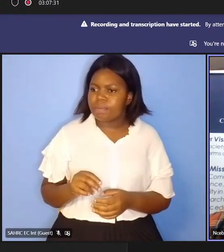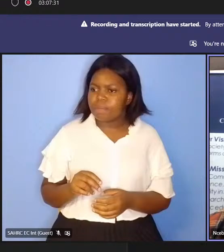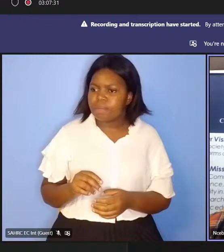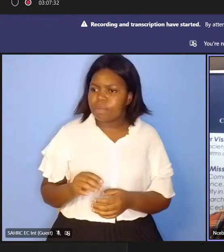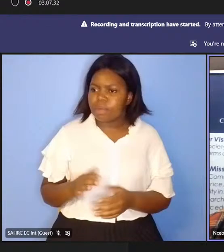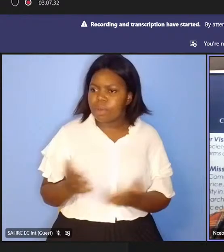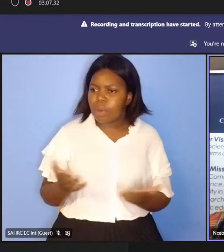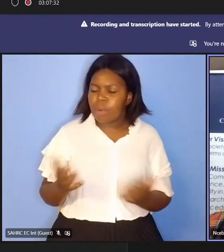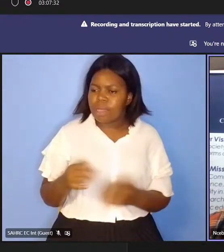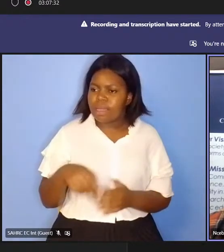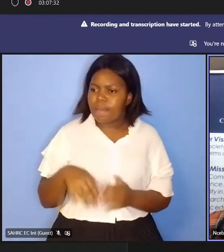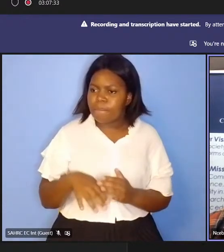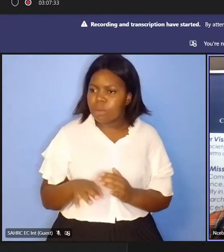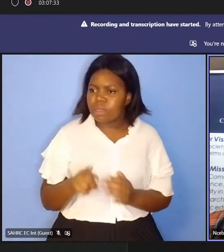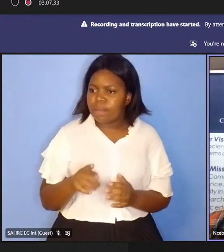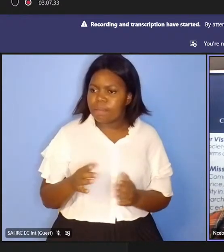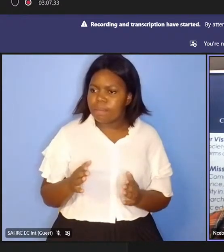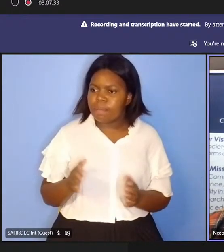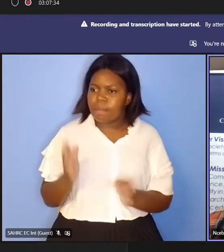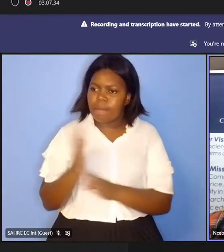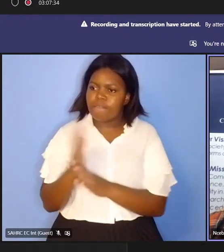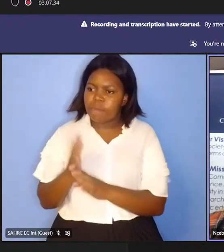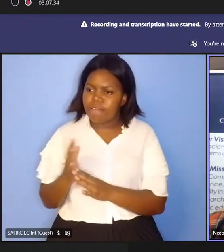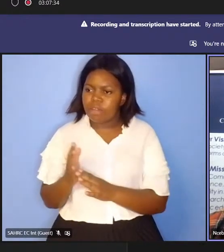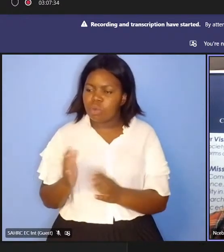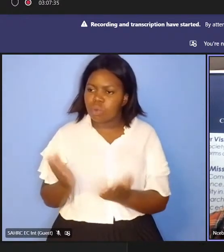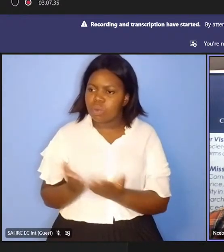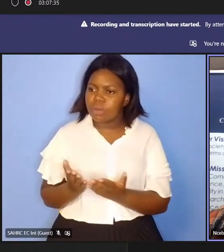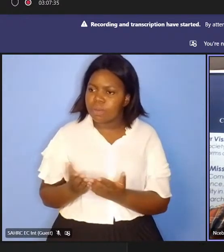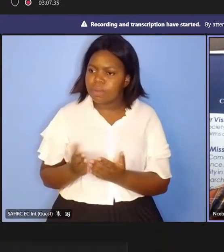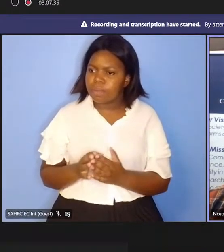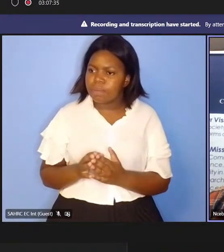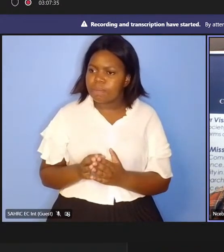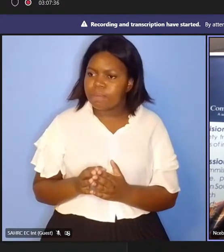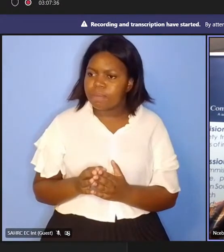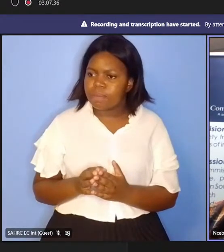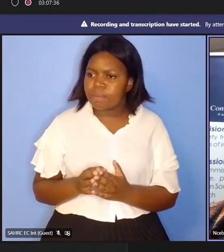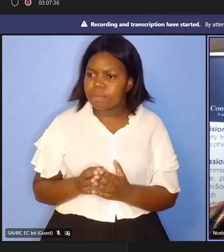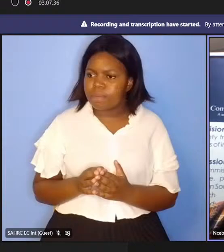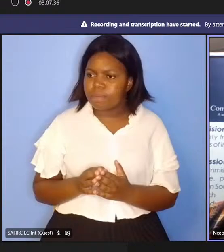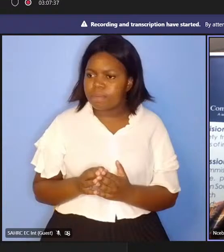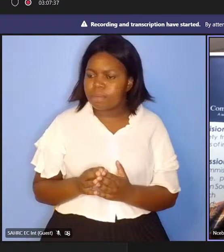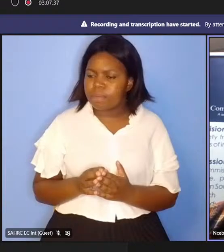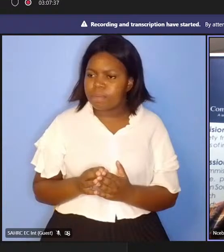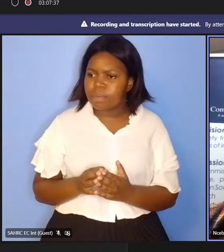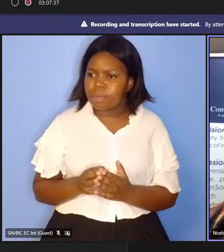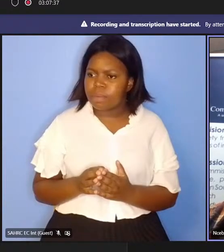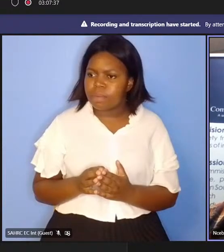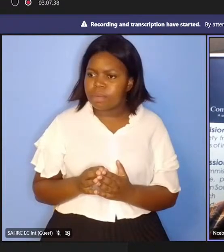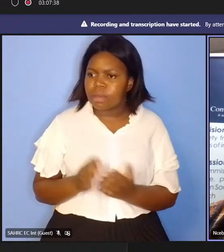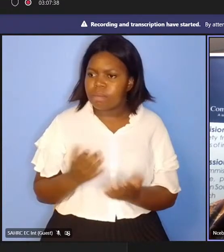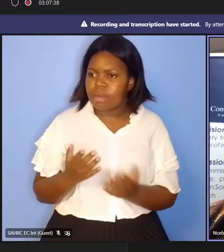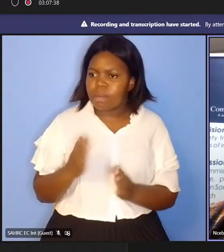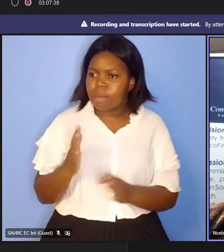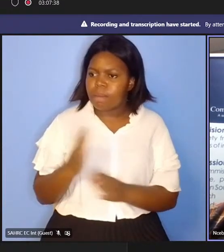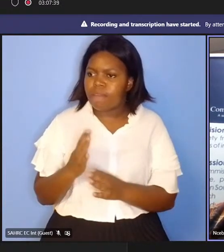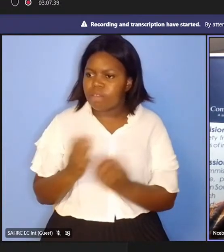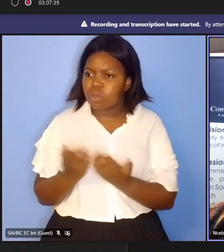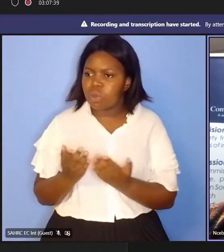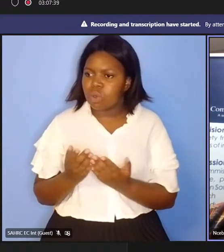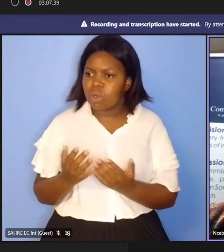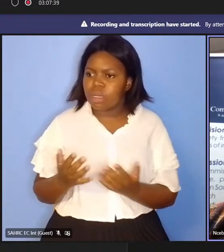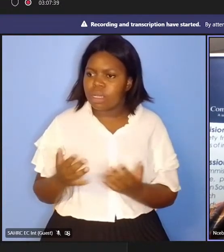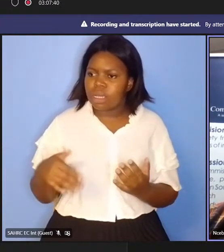emphasis on public schools, they make as if private schools could do things willy-nilly without